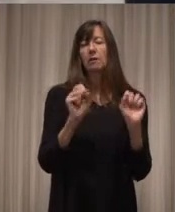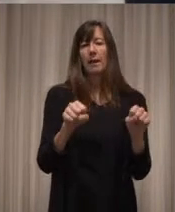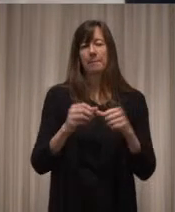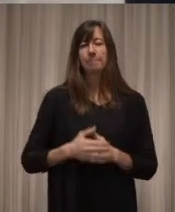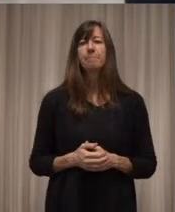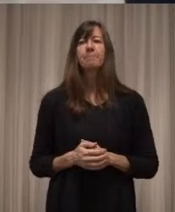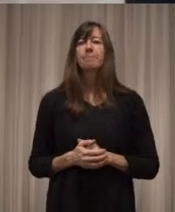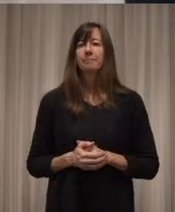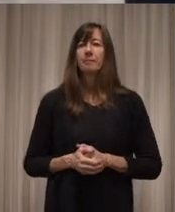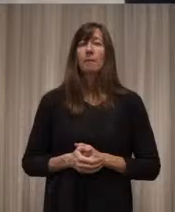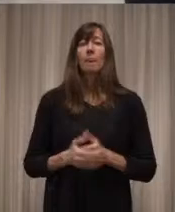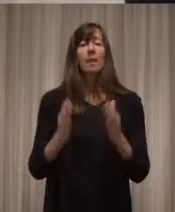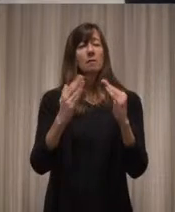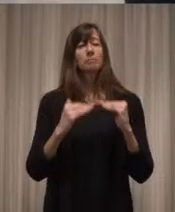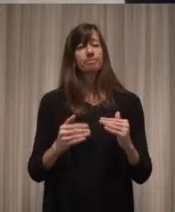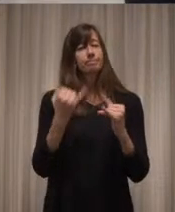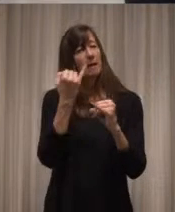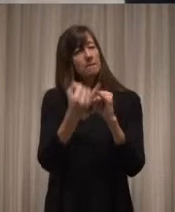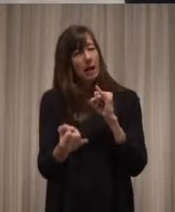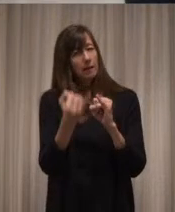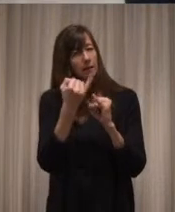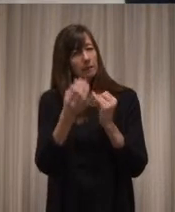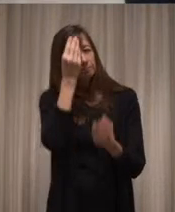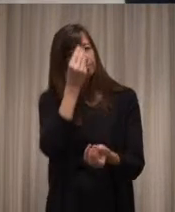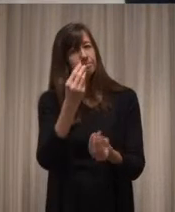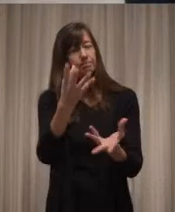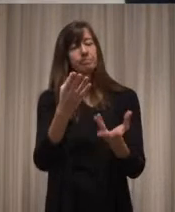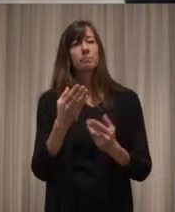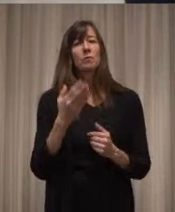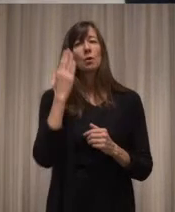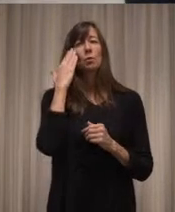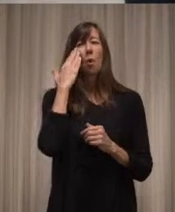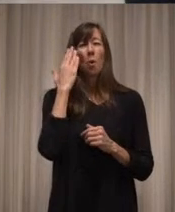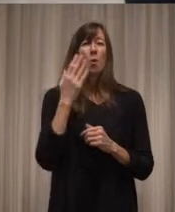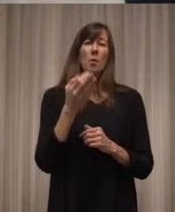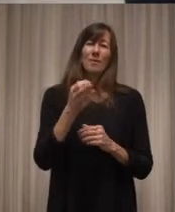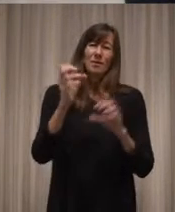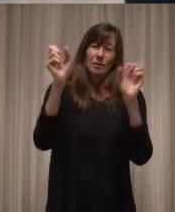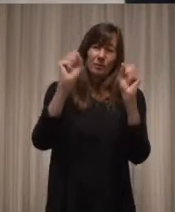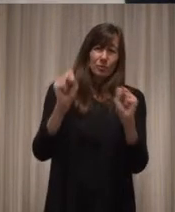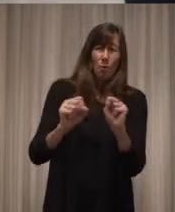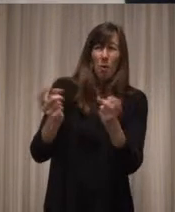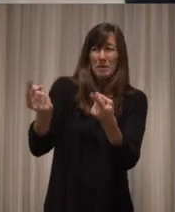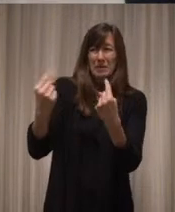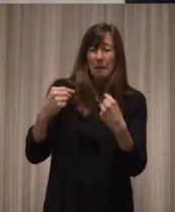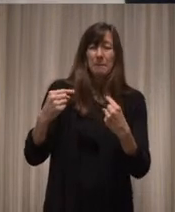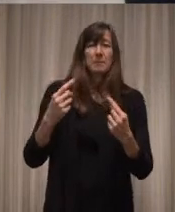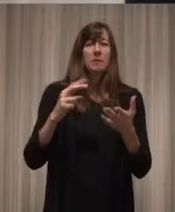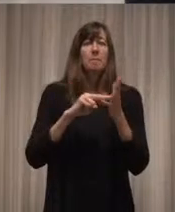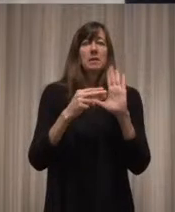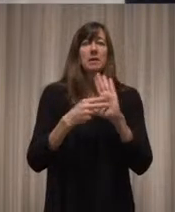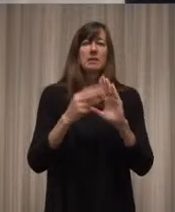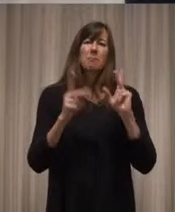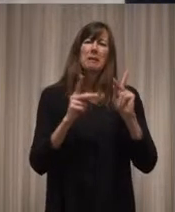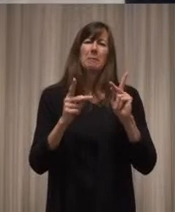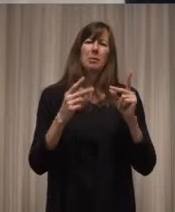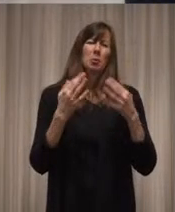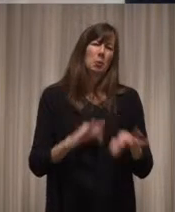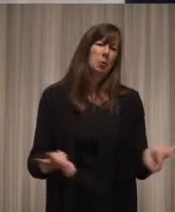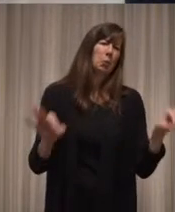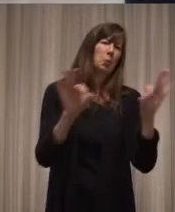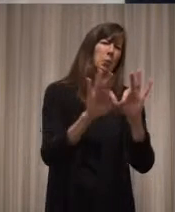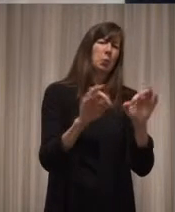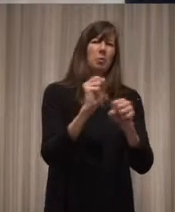Finally, we know that heading into these storms, a lot of people will be doing critical work, but especially